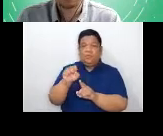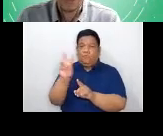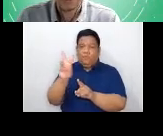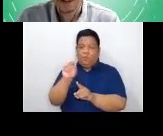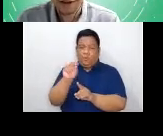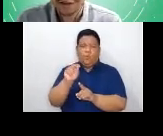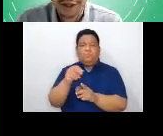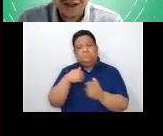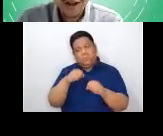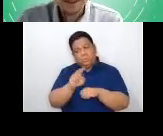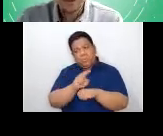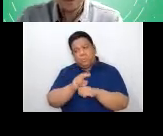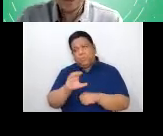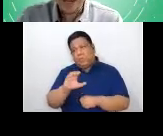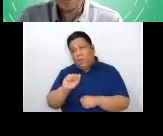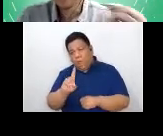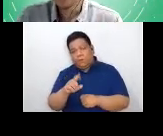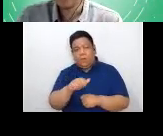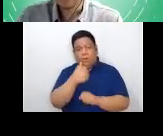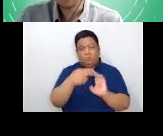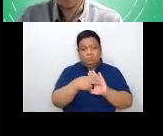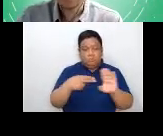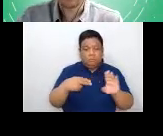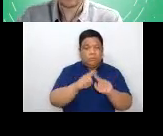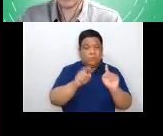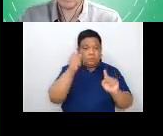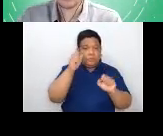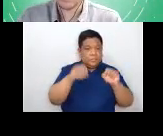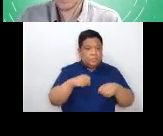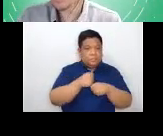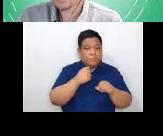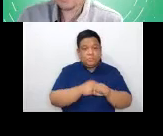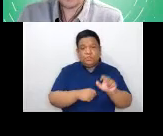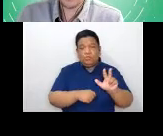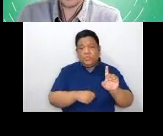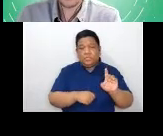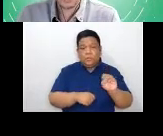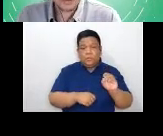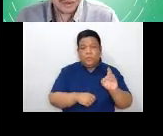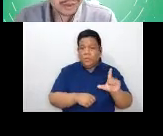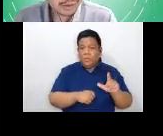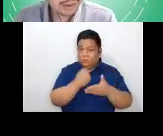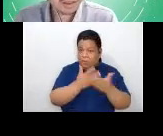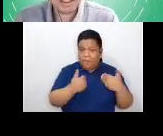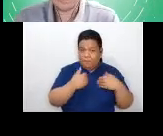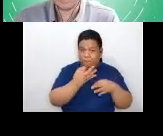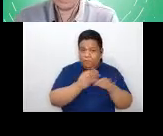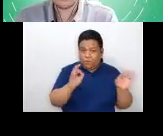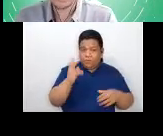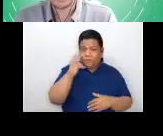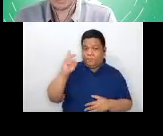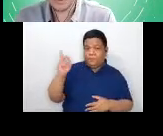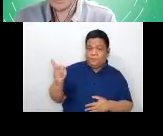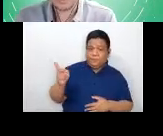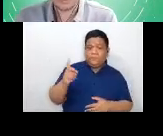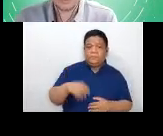specific brands or software, but you can actually make 3D models out of many software. Some of them are free. So if you've ever looked into 3D modeling,